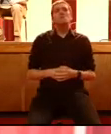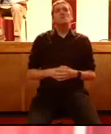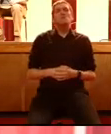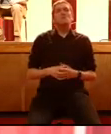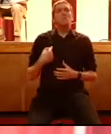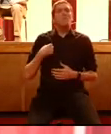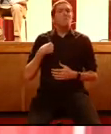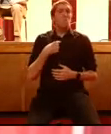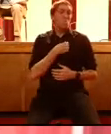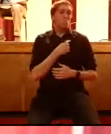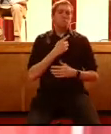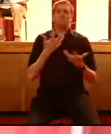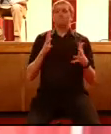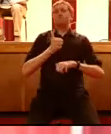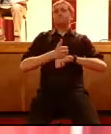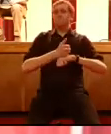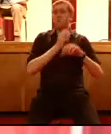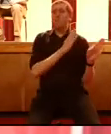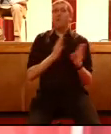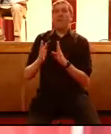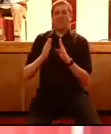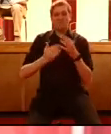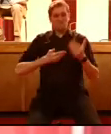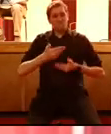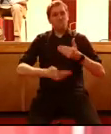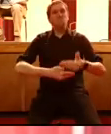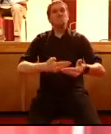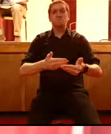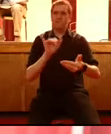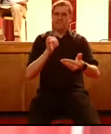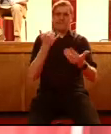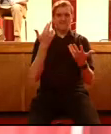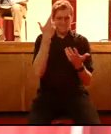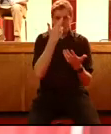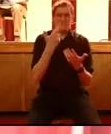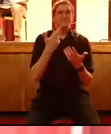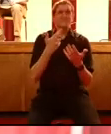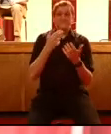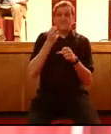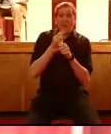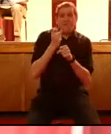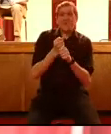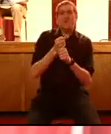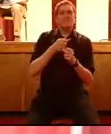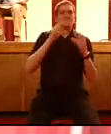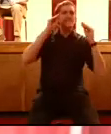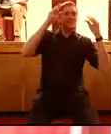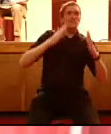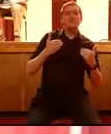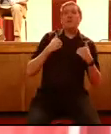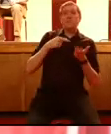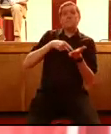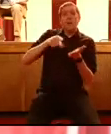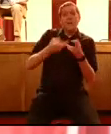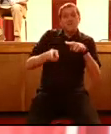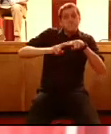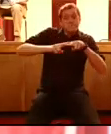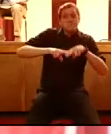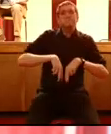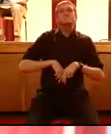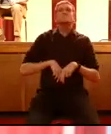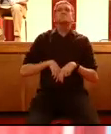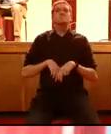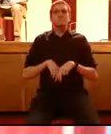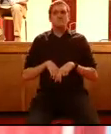have got a plan in place, and we're executing it, and that's how we have been able to give our raises every year, and as well as grow our fund